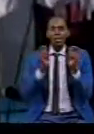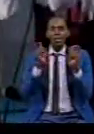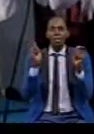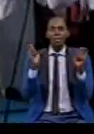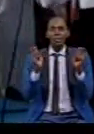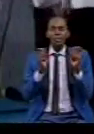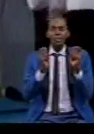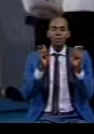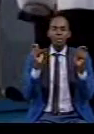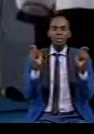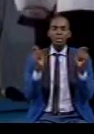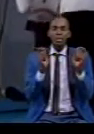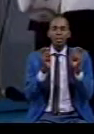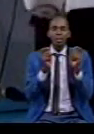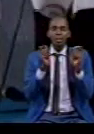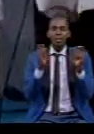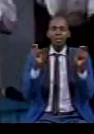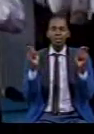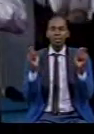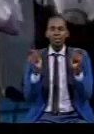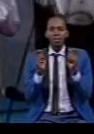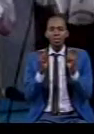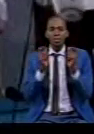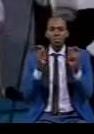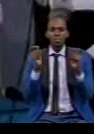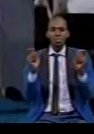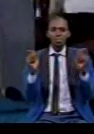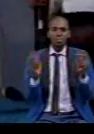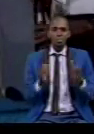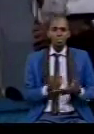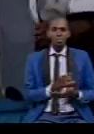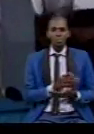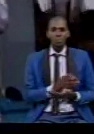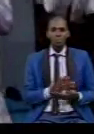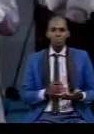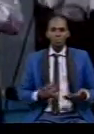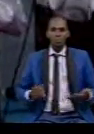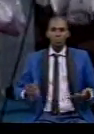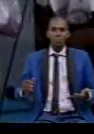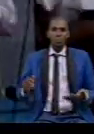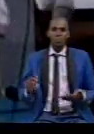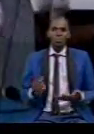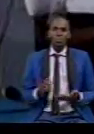holy life, grant to them in Jesus' name.